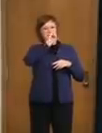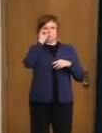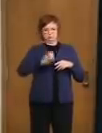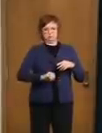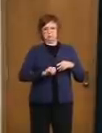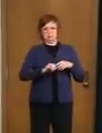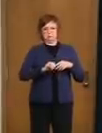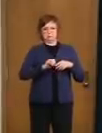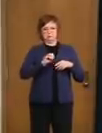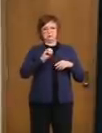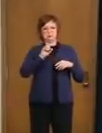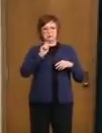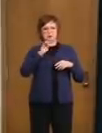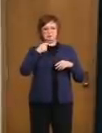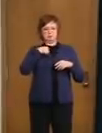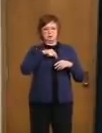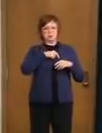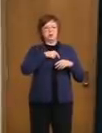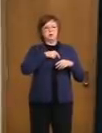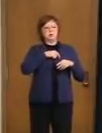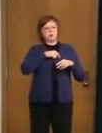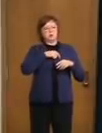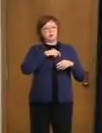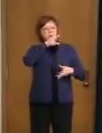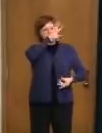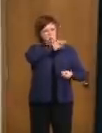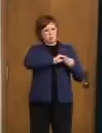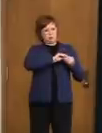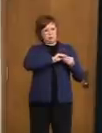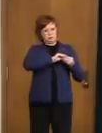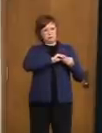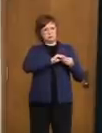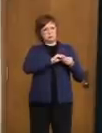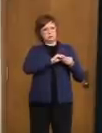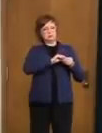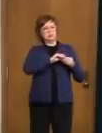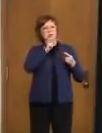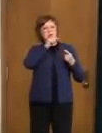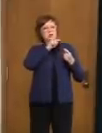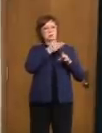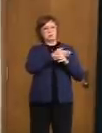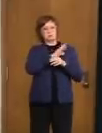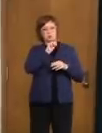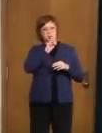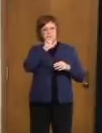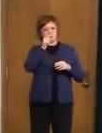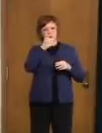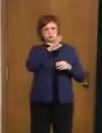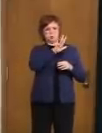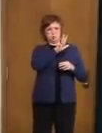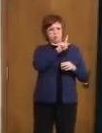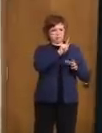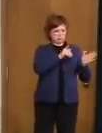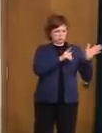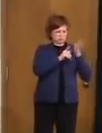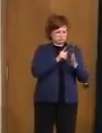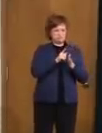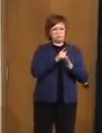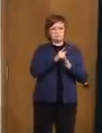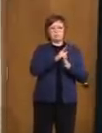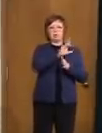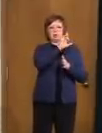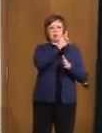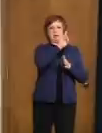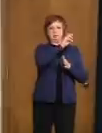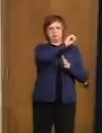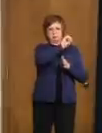allotment in the first quarter of 2021. And that's why we would still like to, and are working closely with the federal government and other provinces,